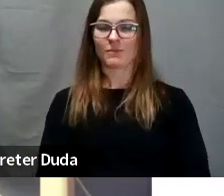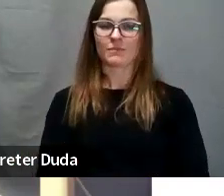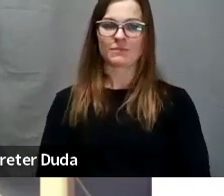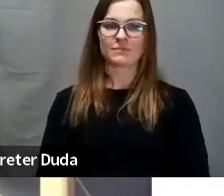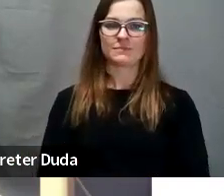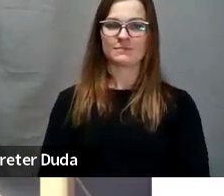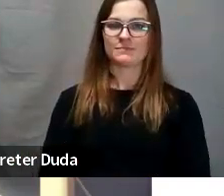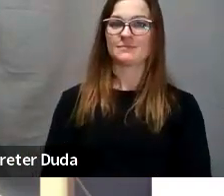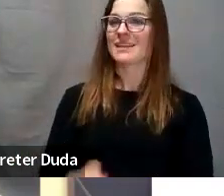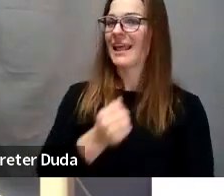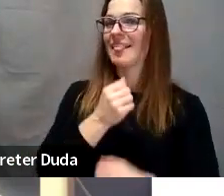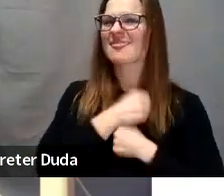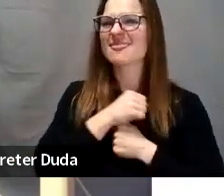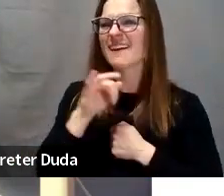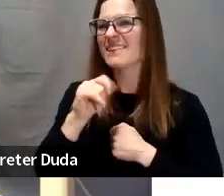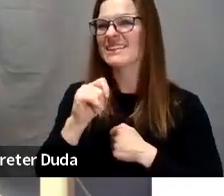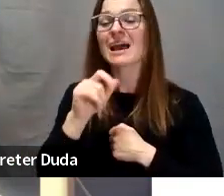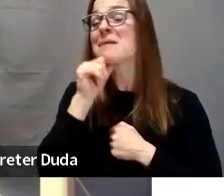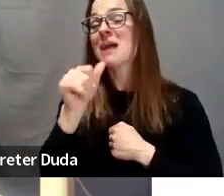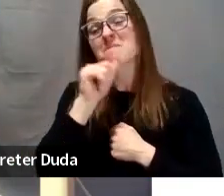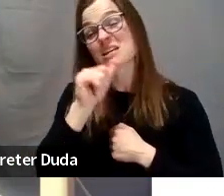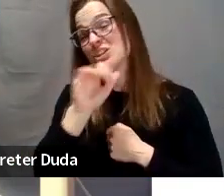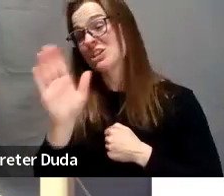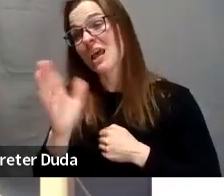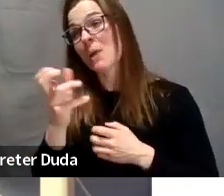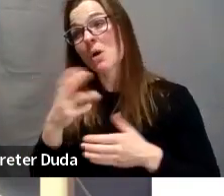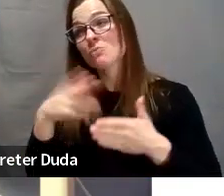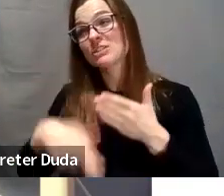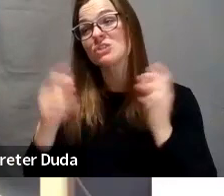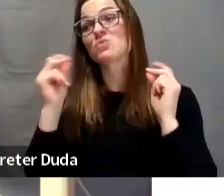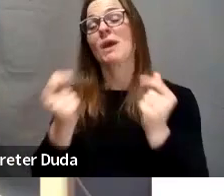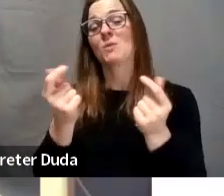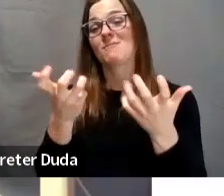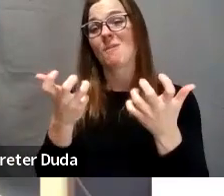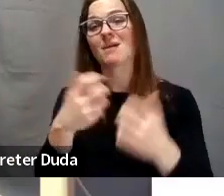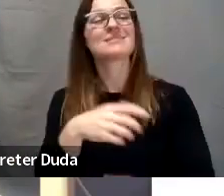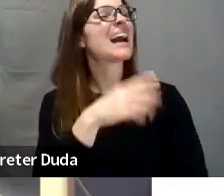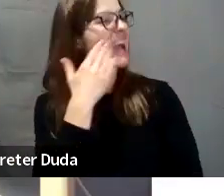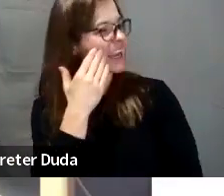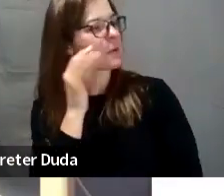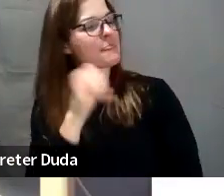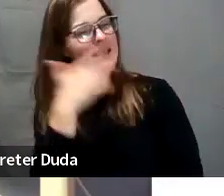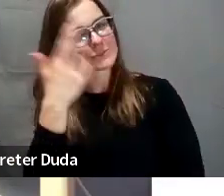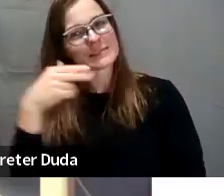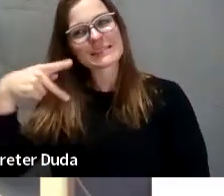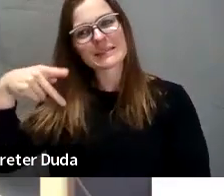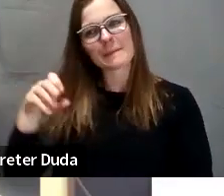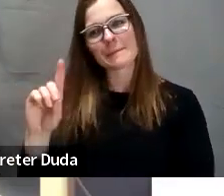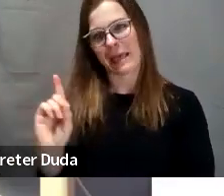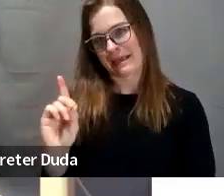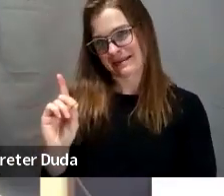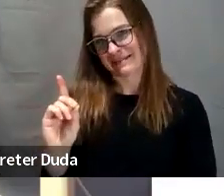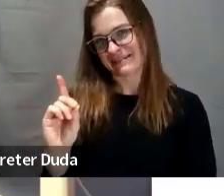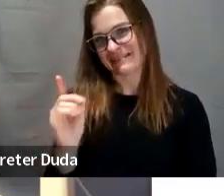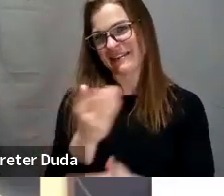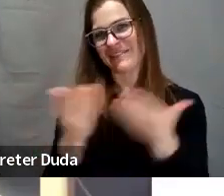I love that. I'm too impatient. I want to see results right away. Yeah, I think that's why they make pods of things